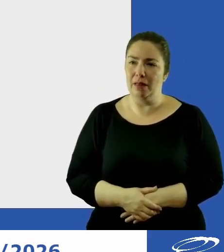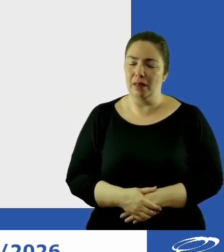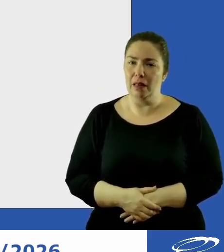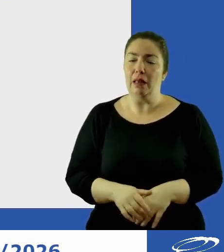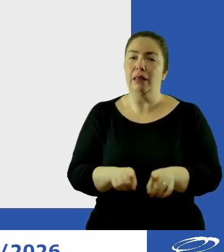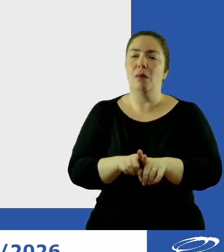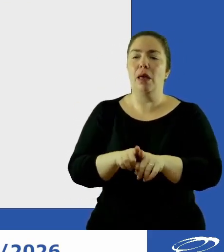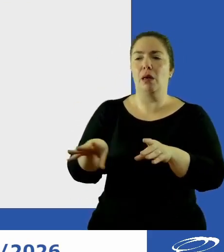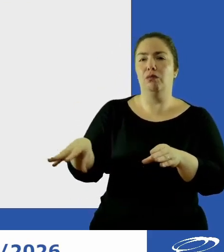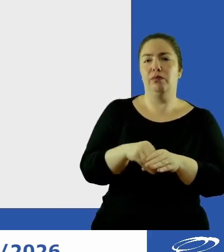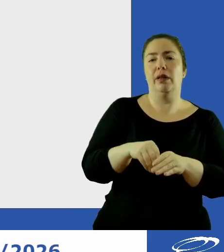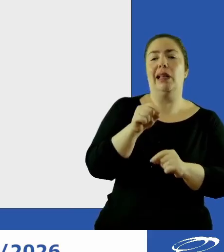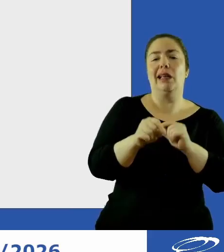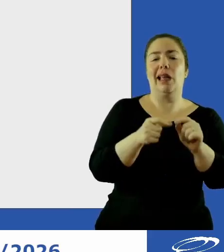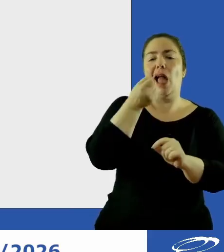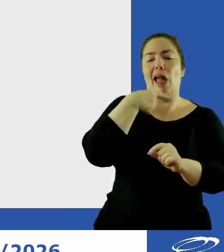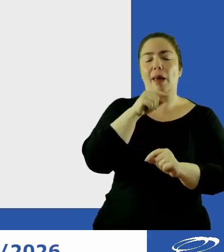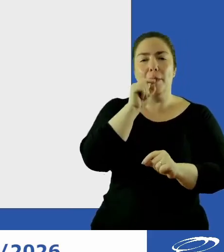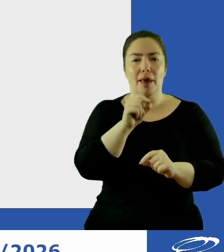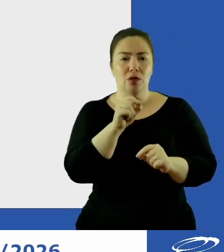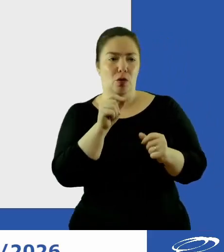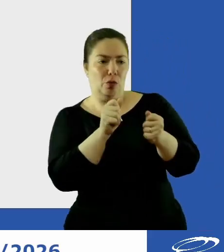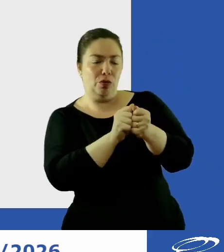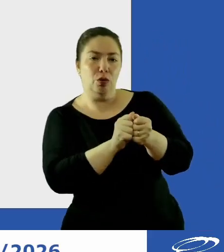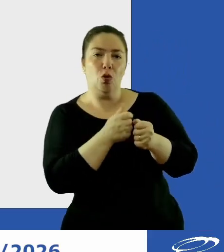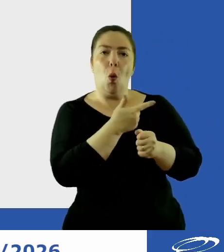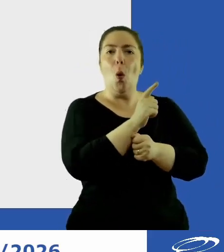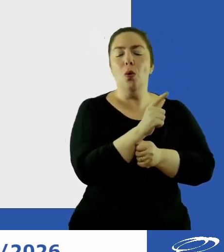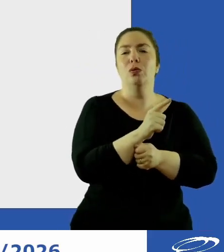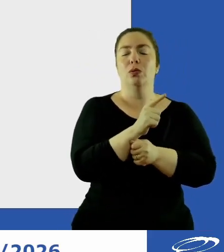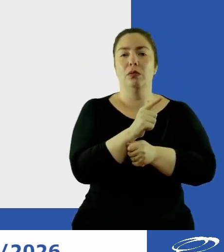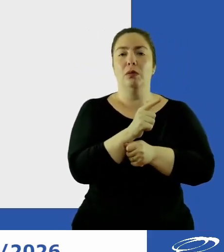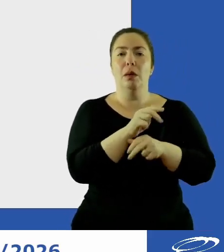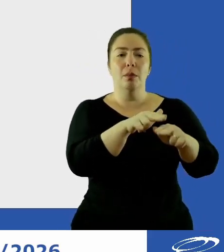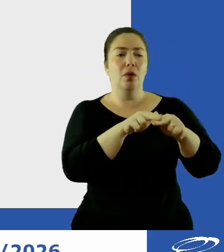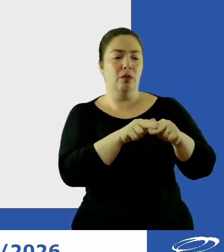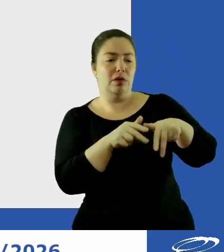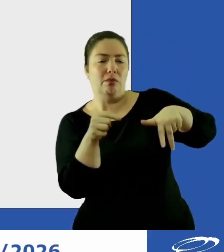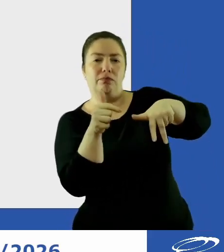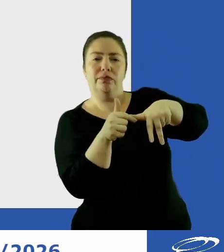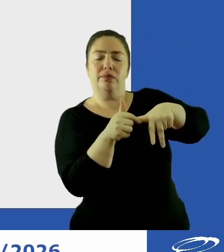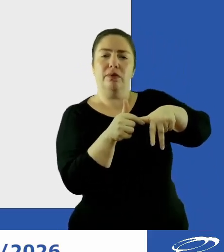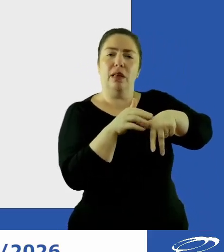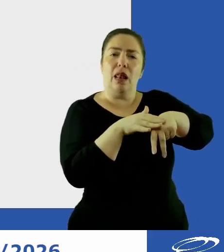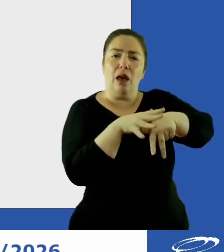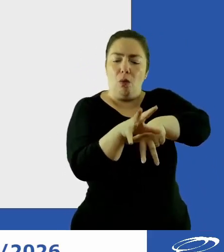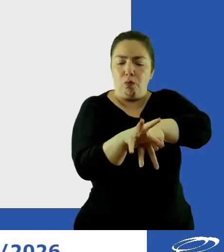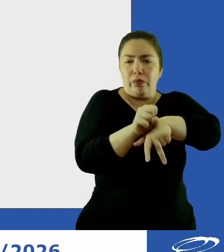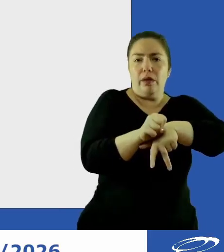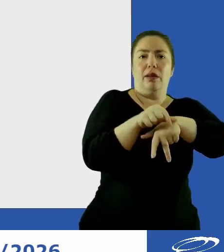drug that, according to the literature, the most effective one are fluorinolines, levofloxacin